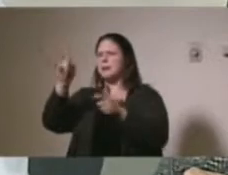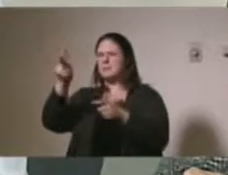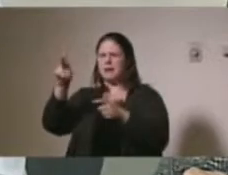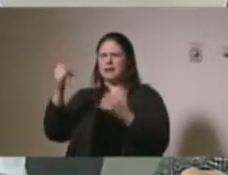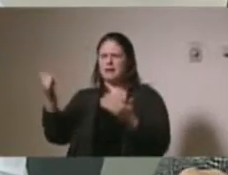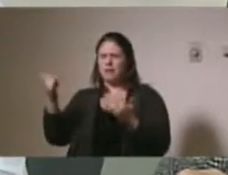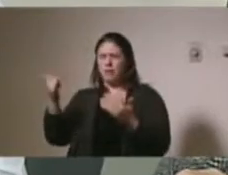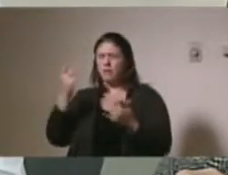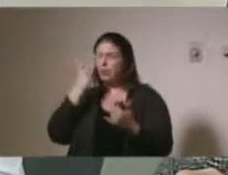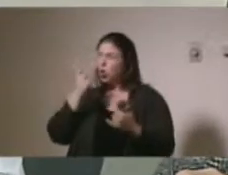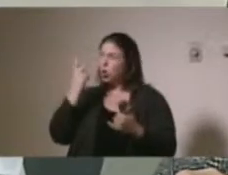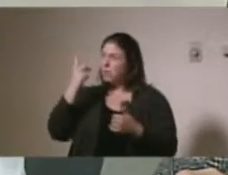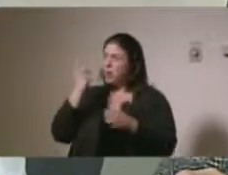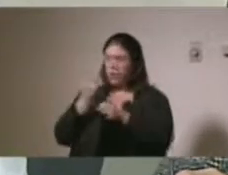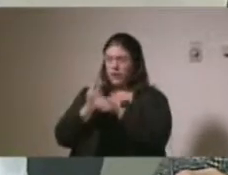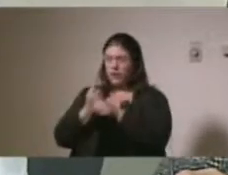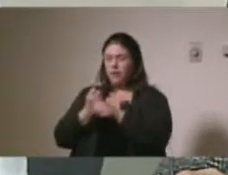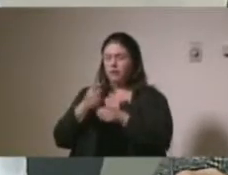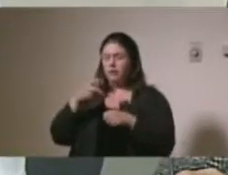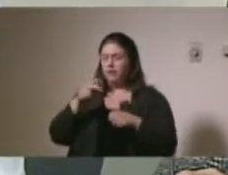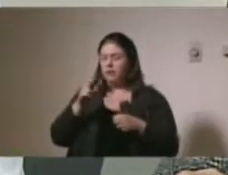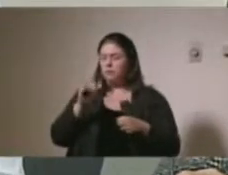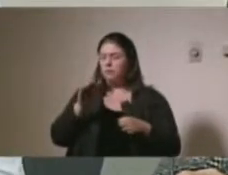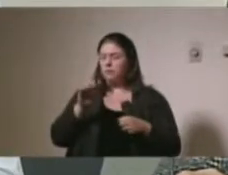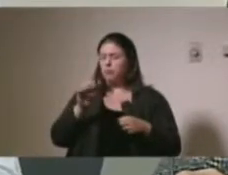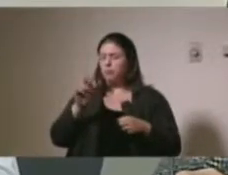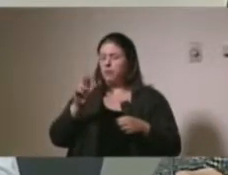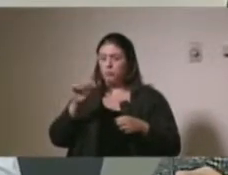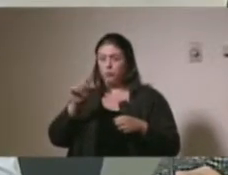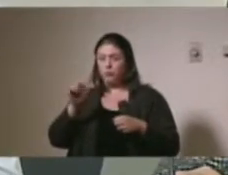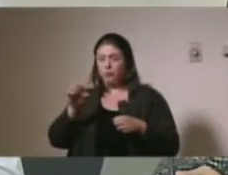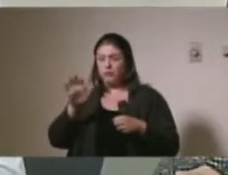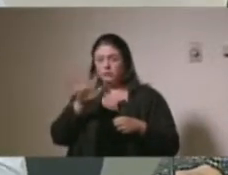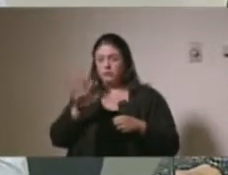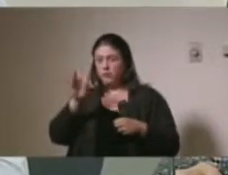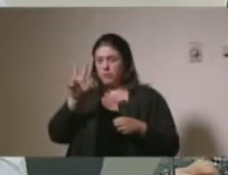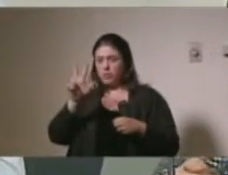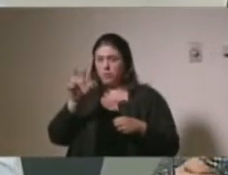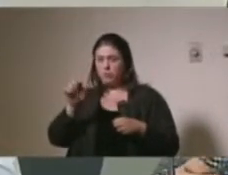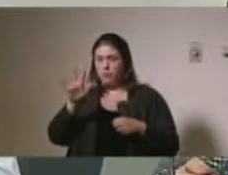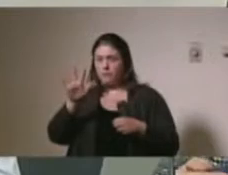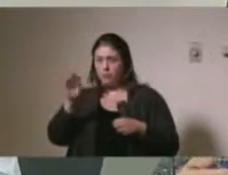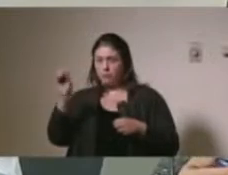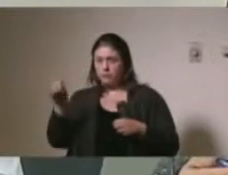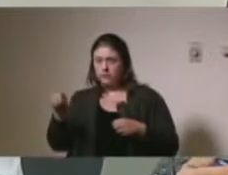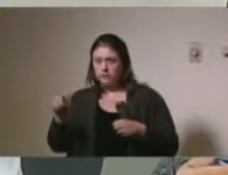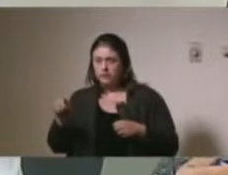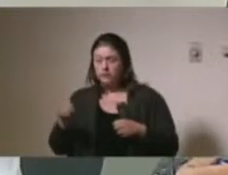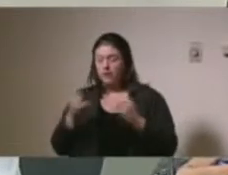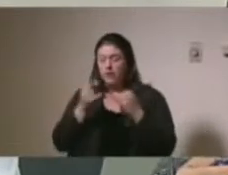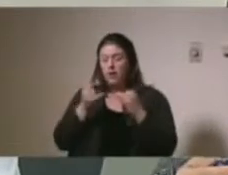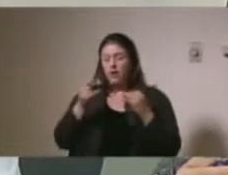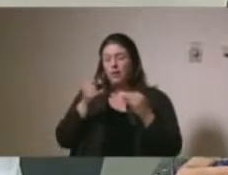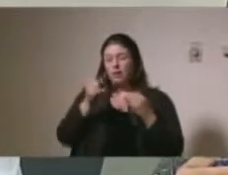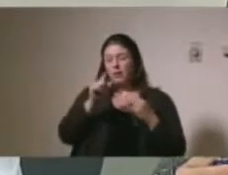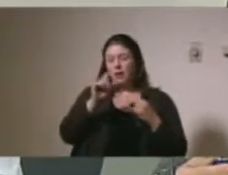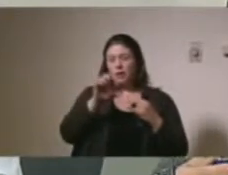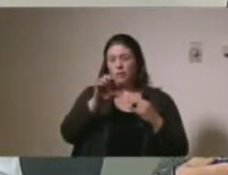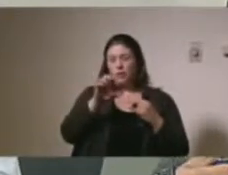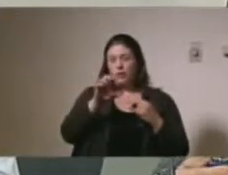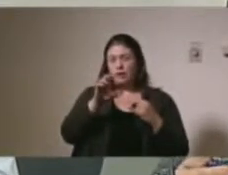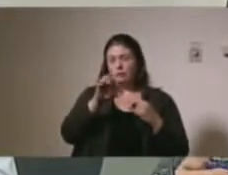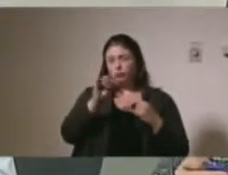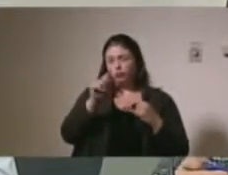about a year, with a prime rate of about 3.5%, the line of credit rate, I think we paid about